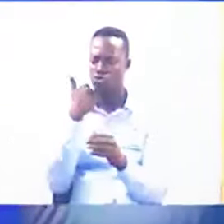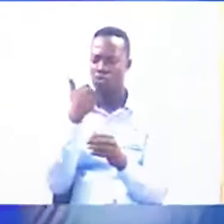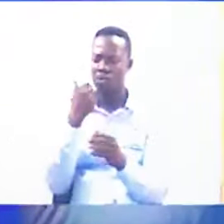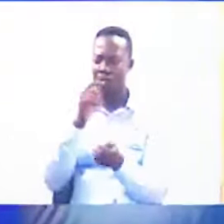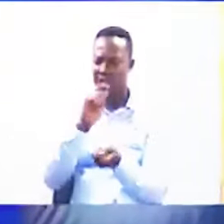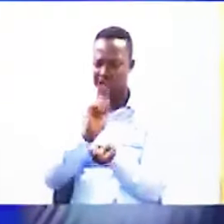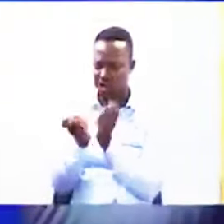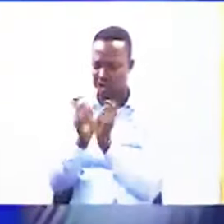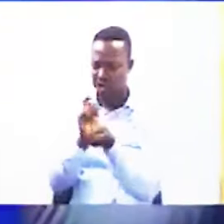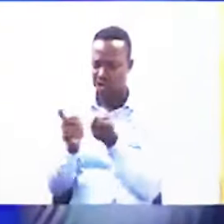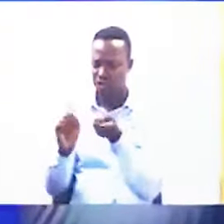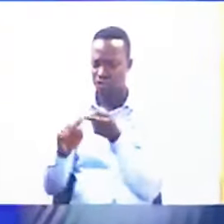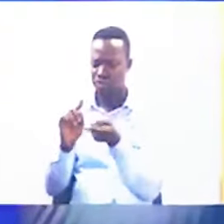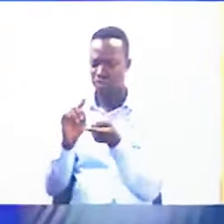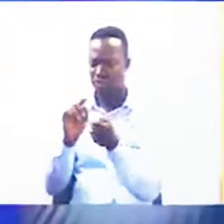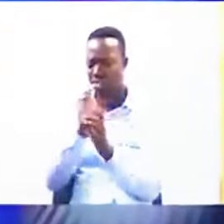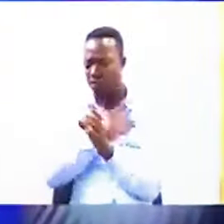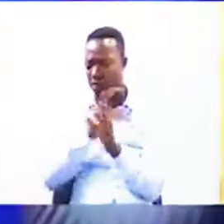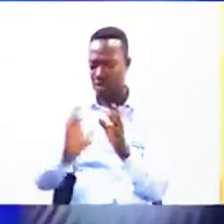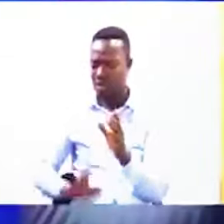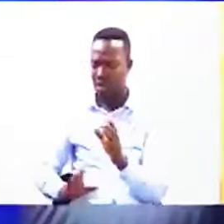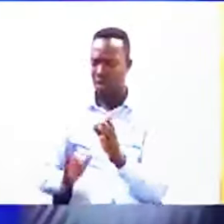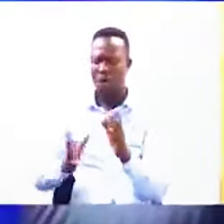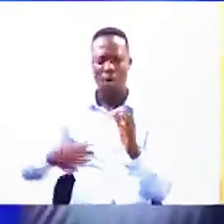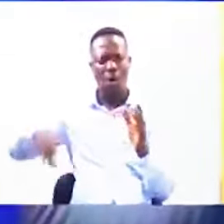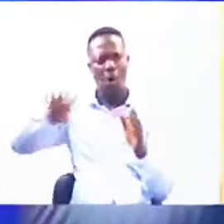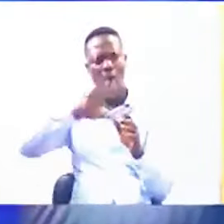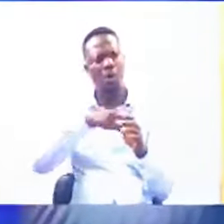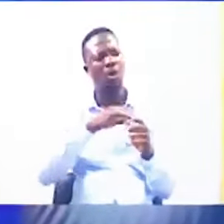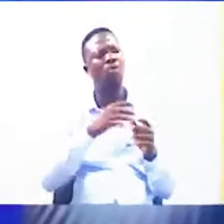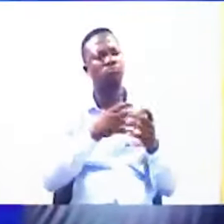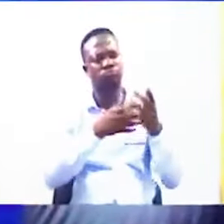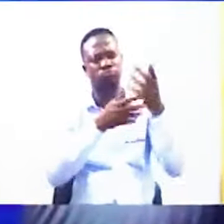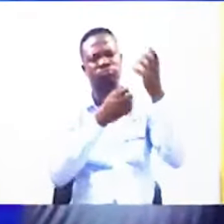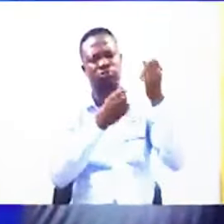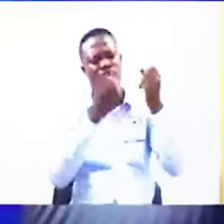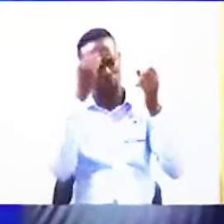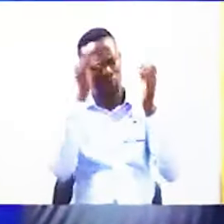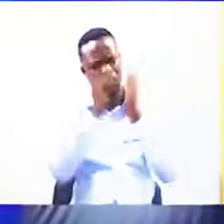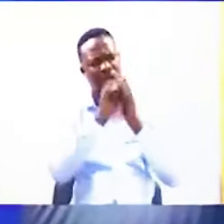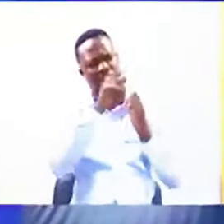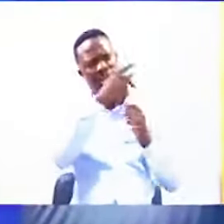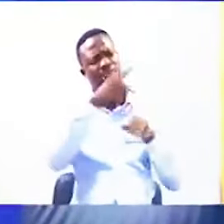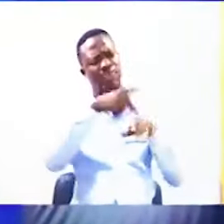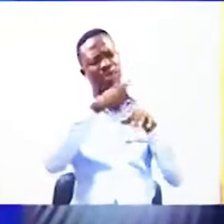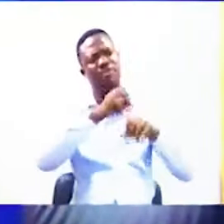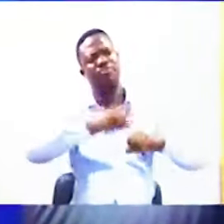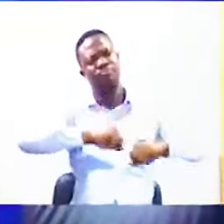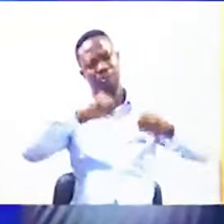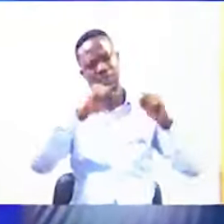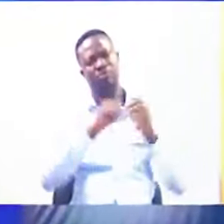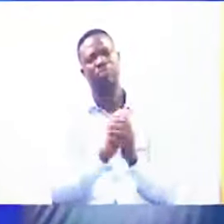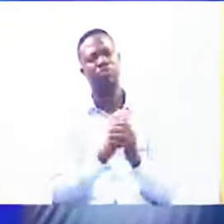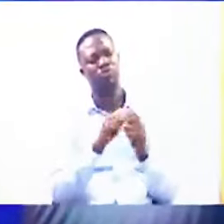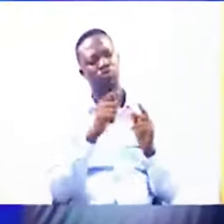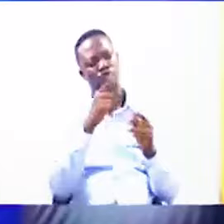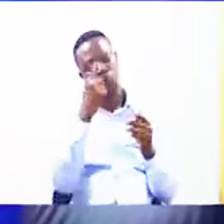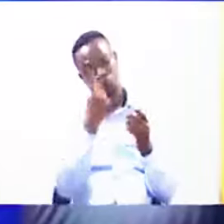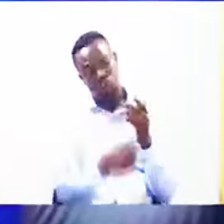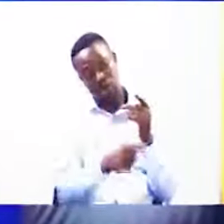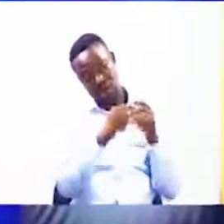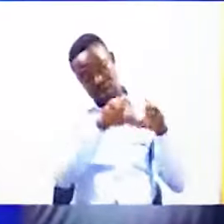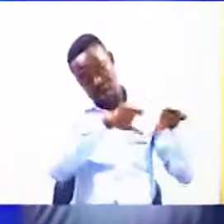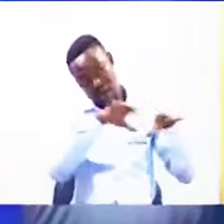ni odi kan no no enipa kase e wo amama emufu a wo ba Christo mu no eniso. And what he did and said produced